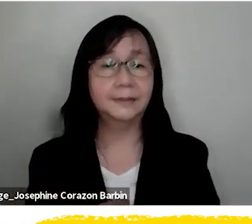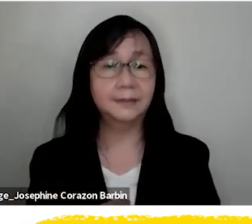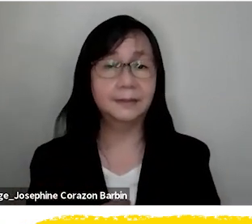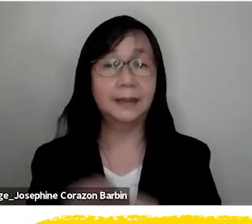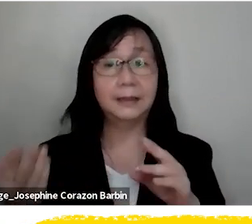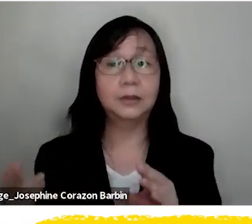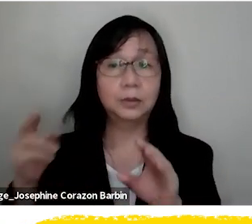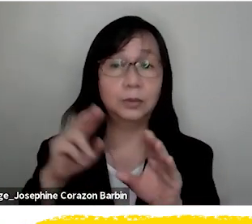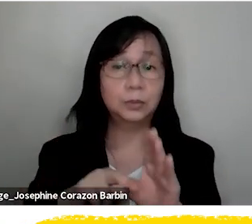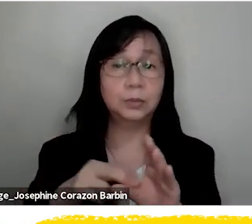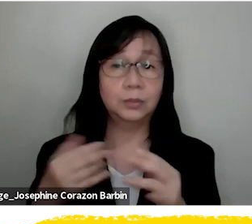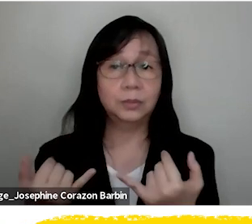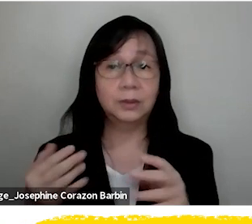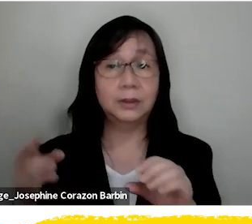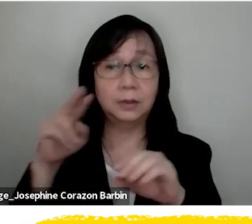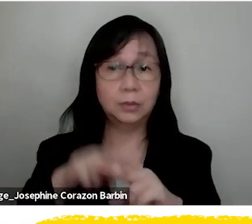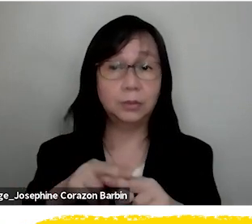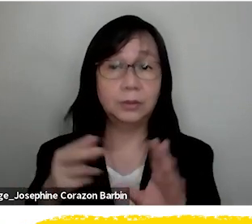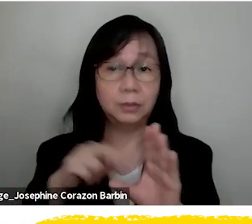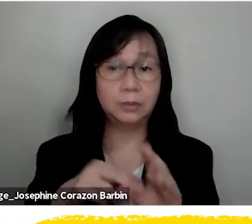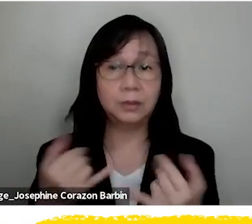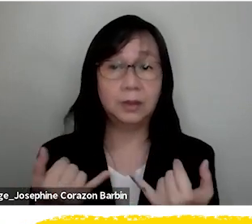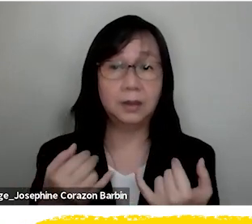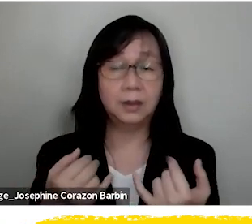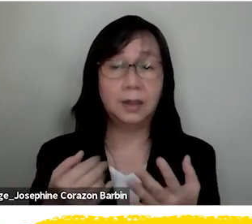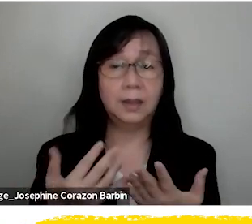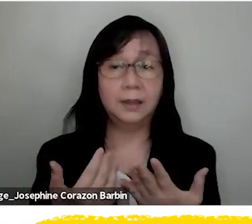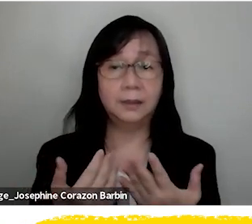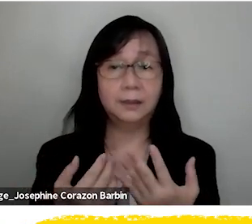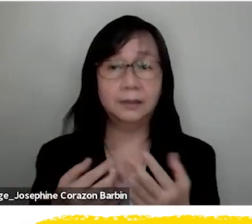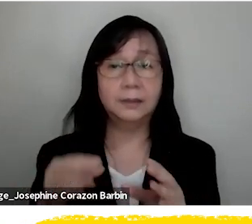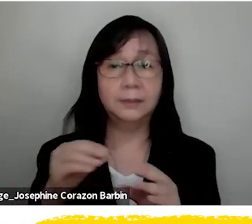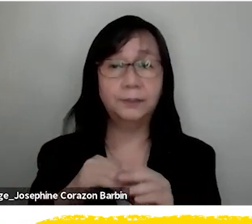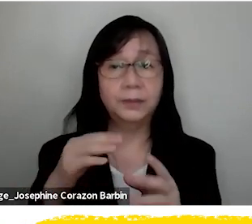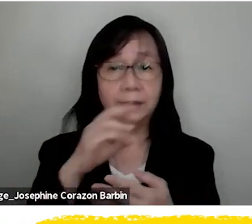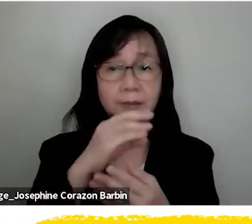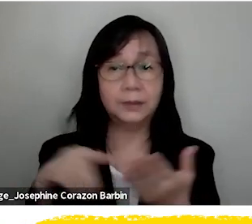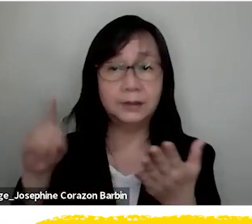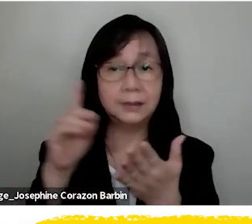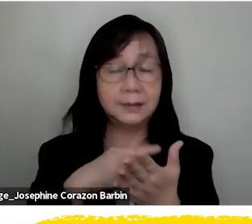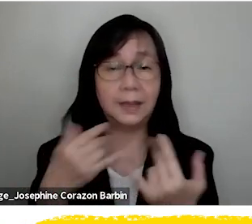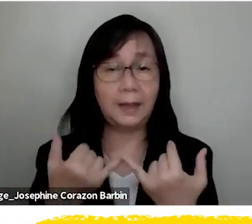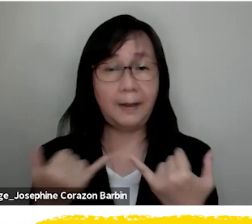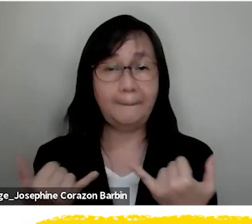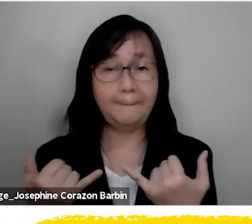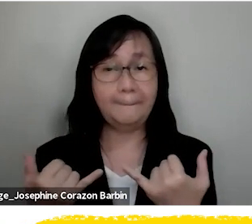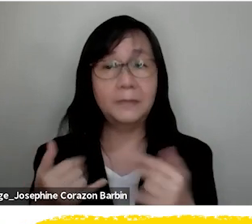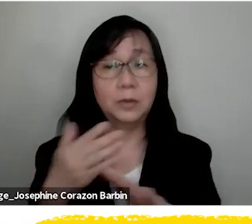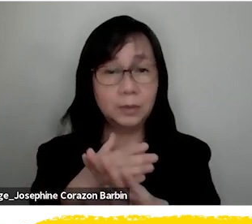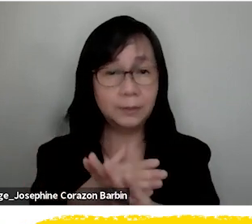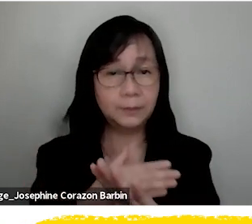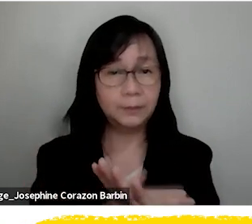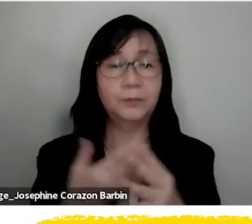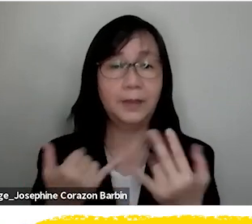includes submitting a criticism and proposal for improving their functioning. So